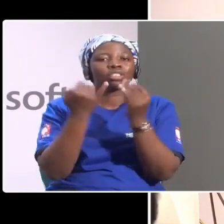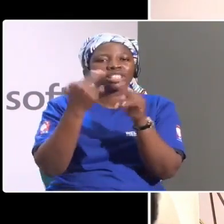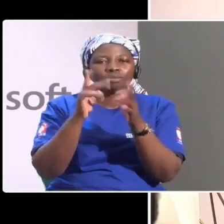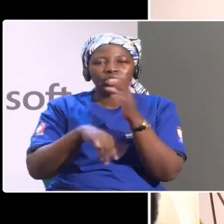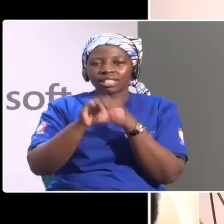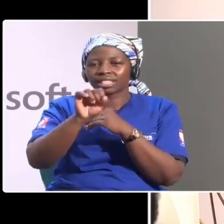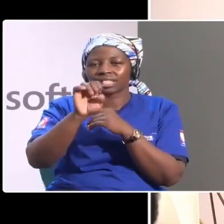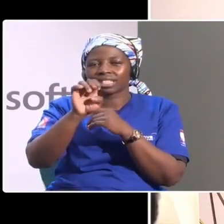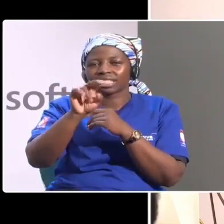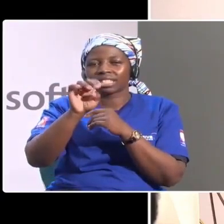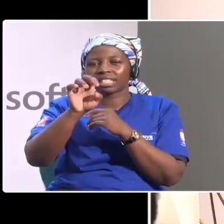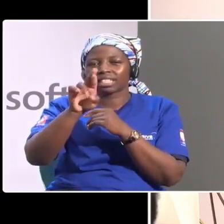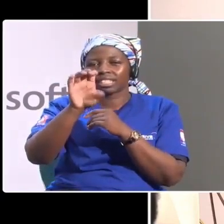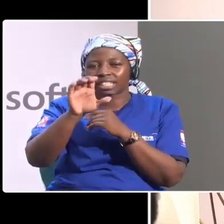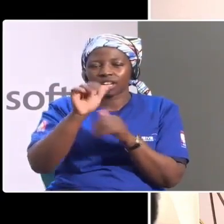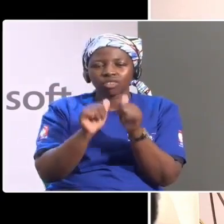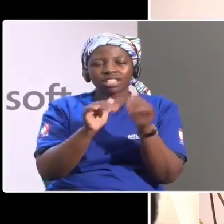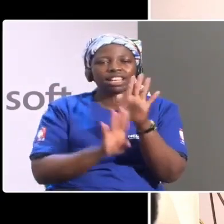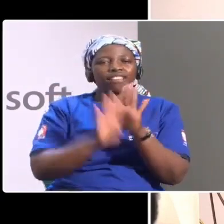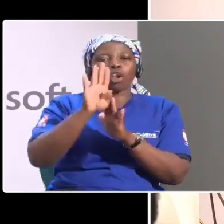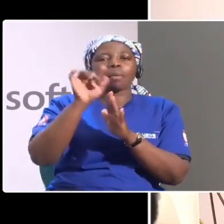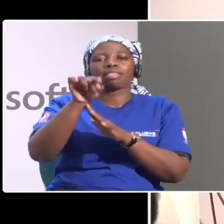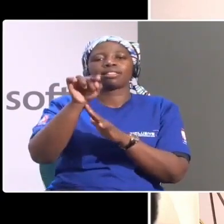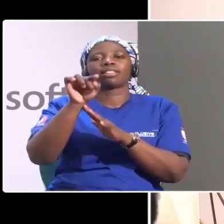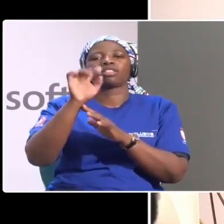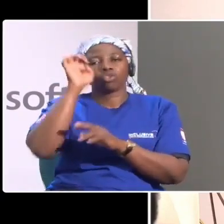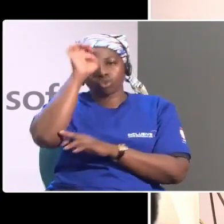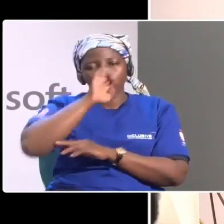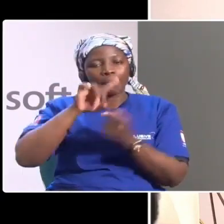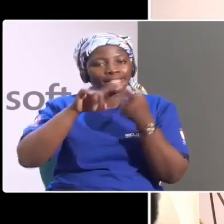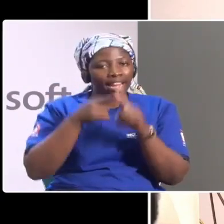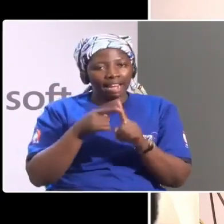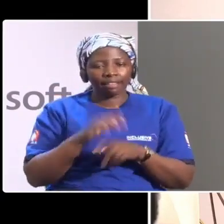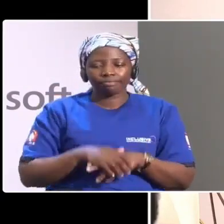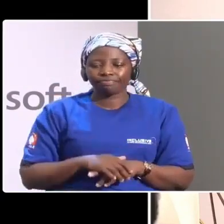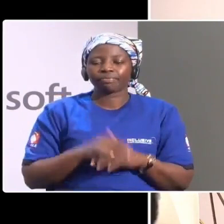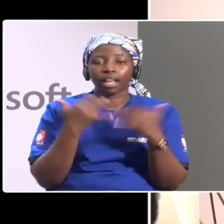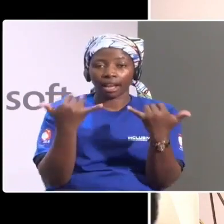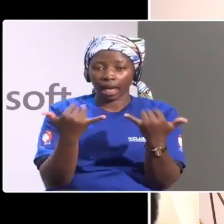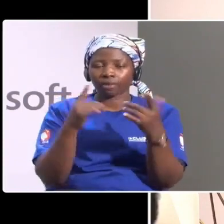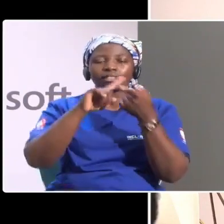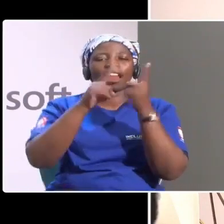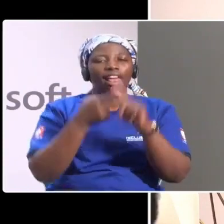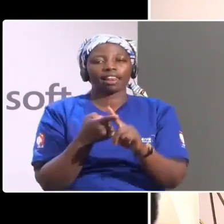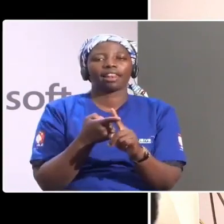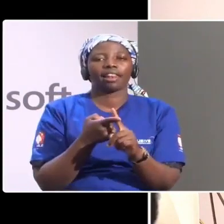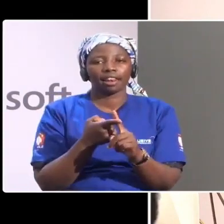CENELEC that develops those European standards. Now, standards